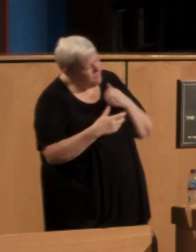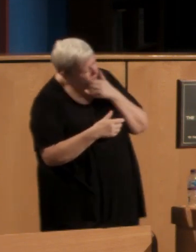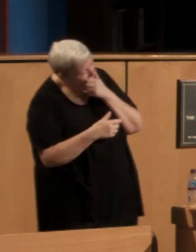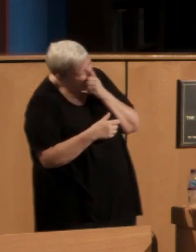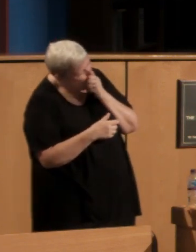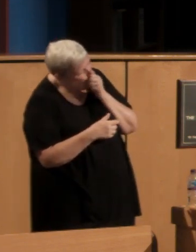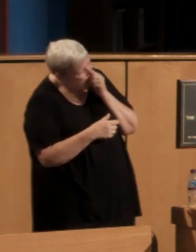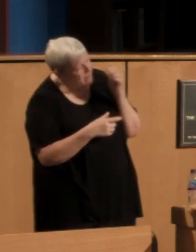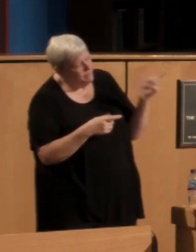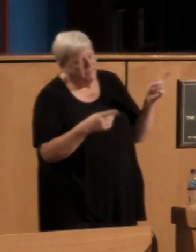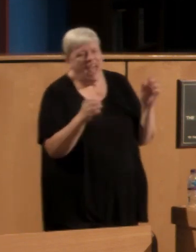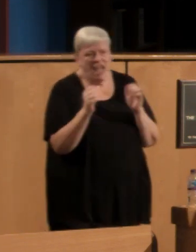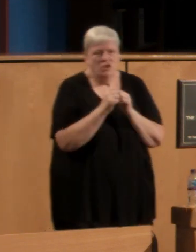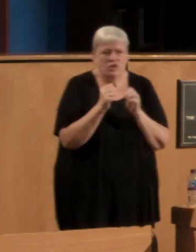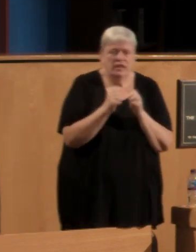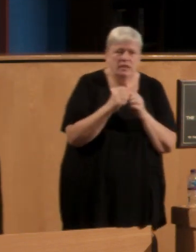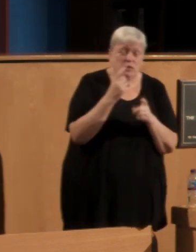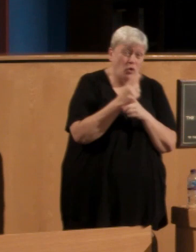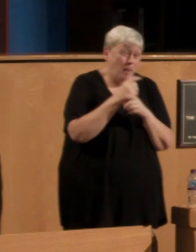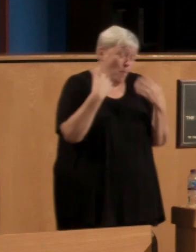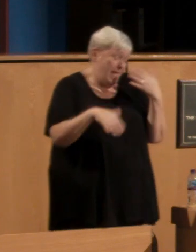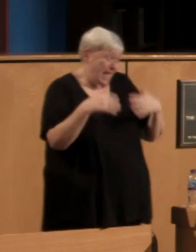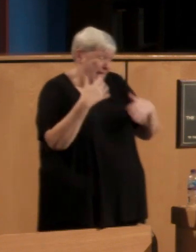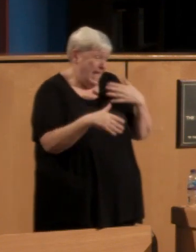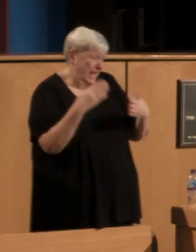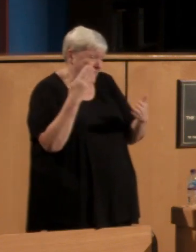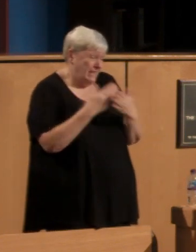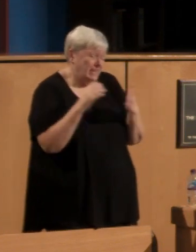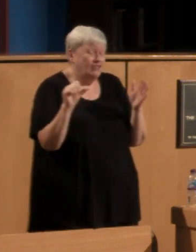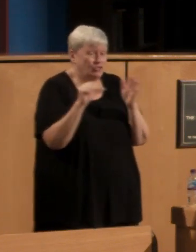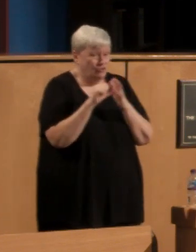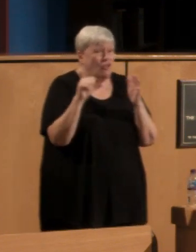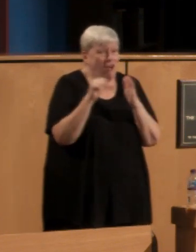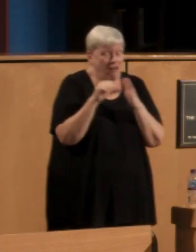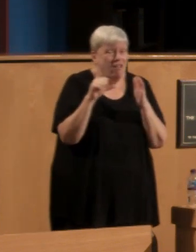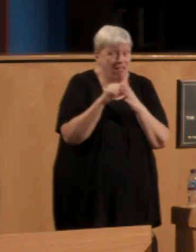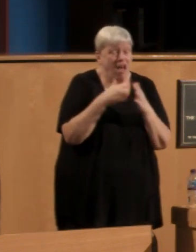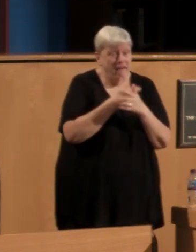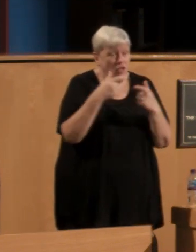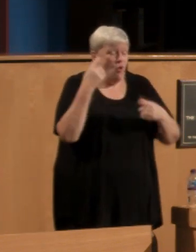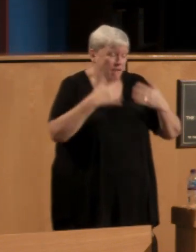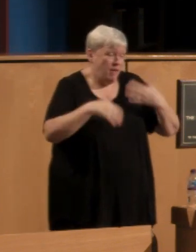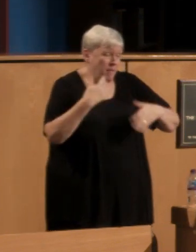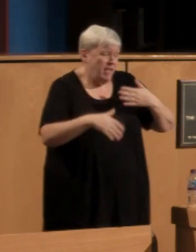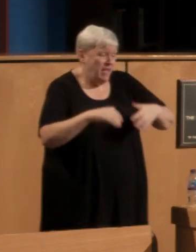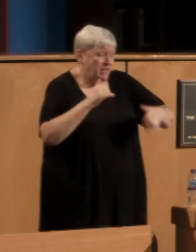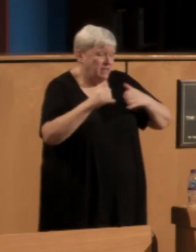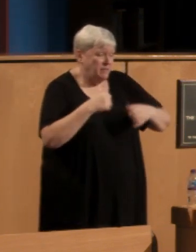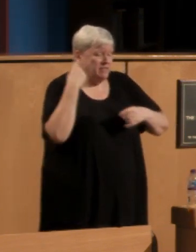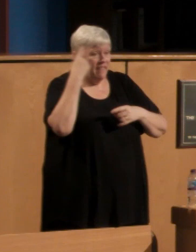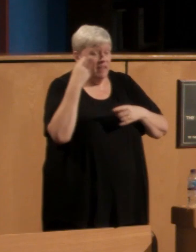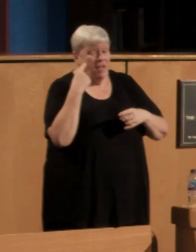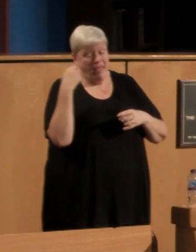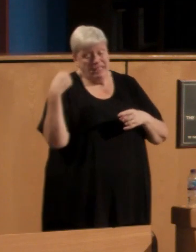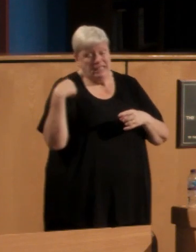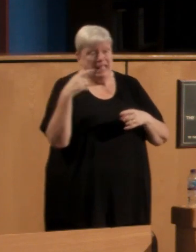I agree, actually. I think in terms of pain itself, I've actually really struggled to write about pain. It's something I was just thinking about last night, actually, when I